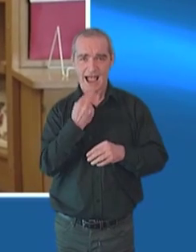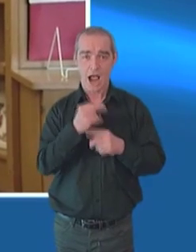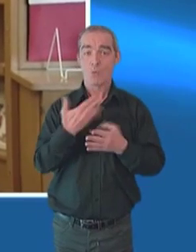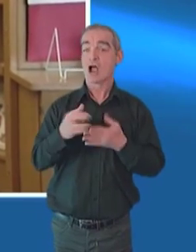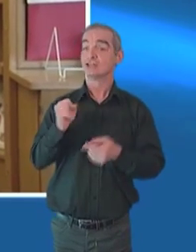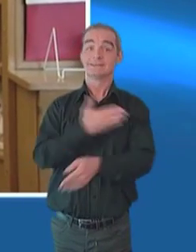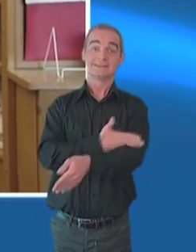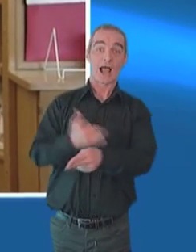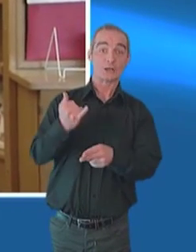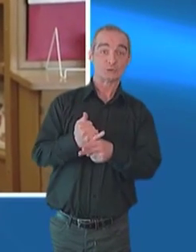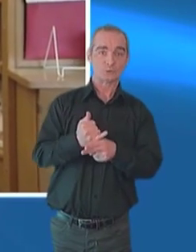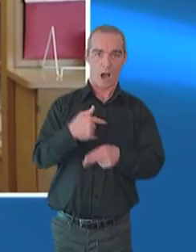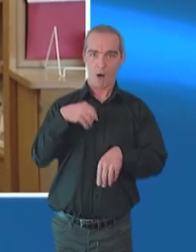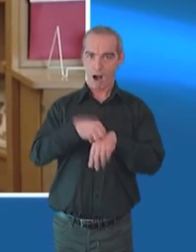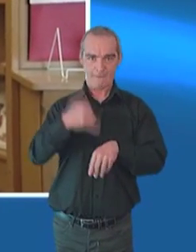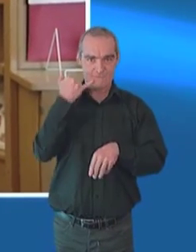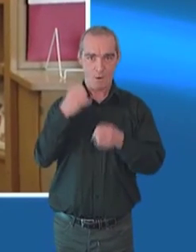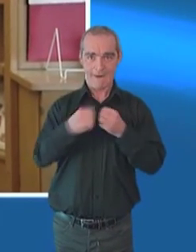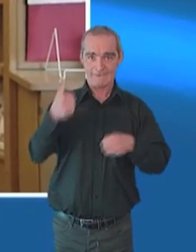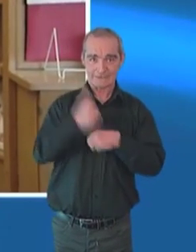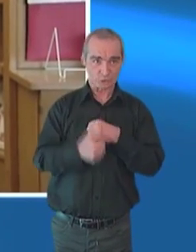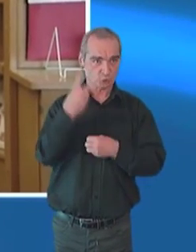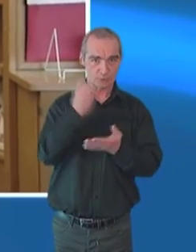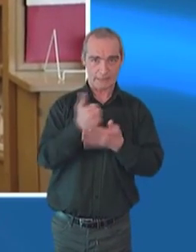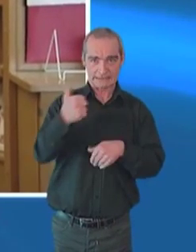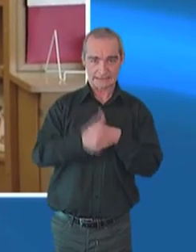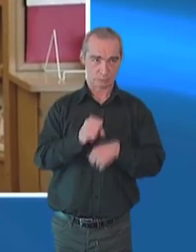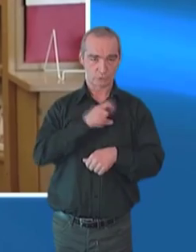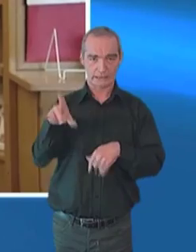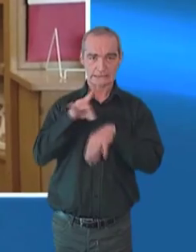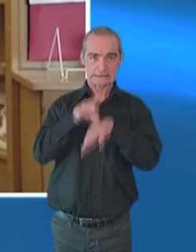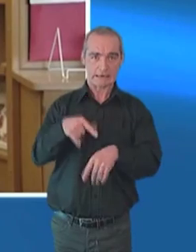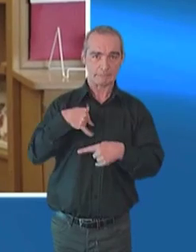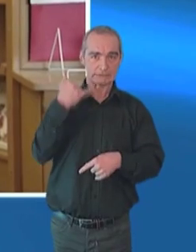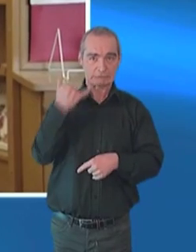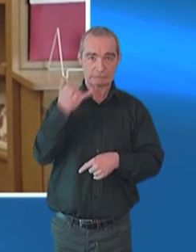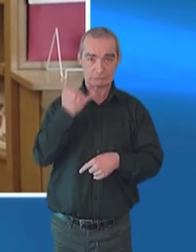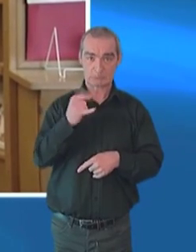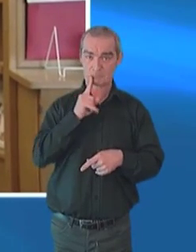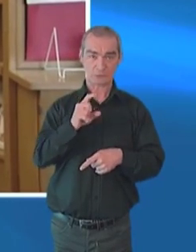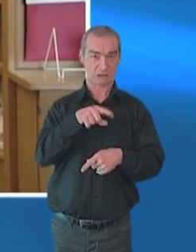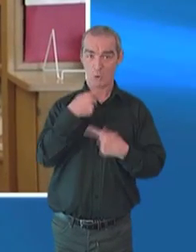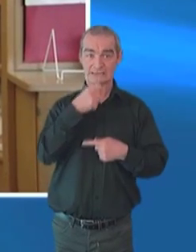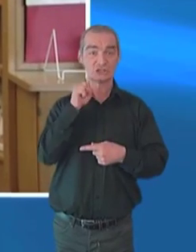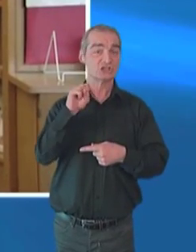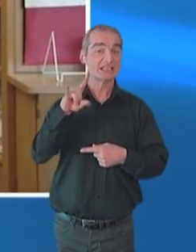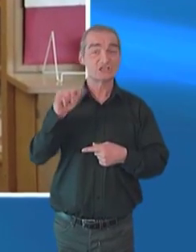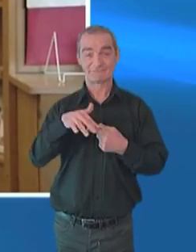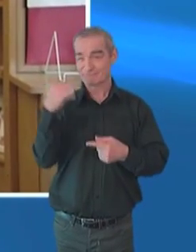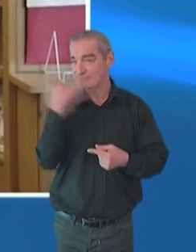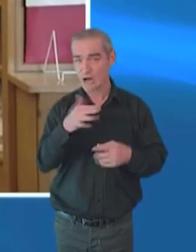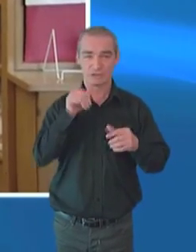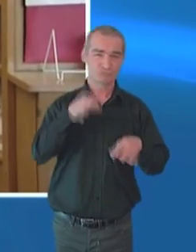nice. You know, when Sheikha first started here, I was on the phone every day, twice a day. I'd say they were sick of me. And every day I rang up, they